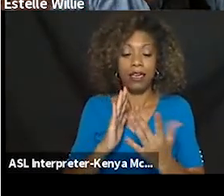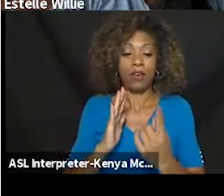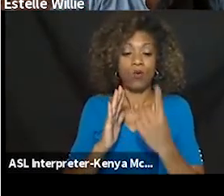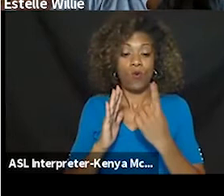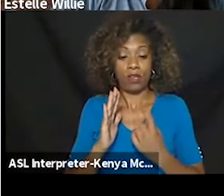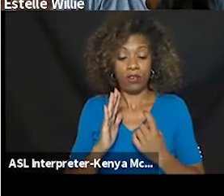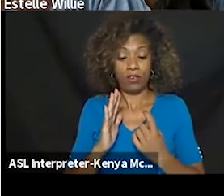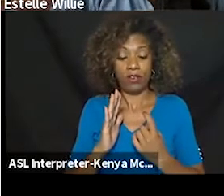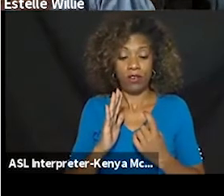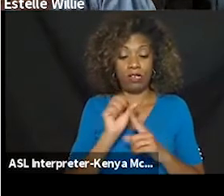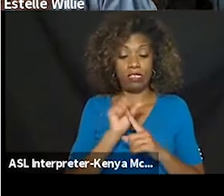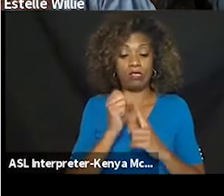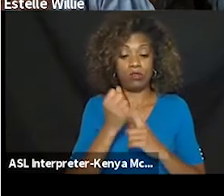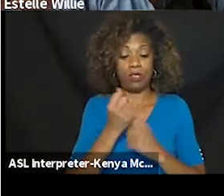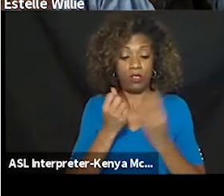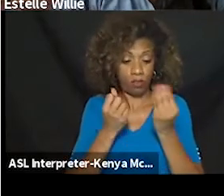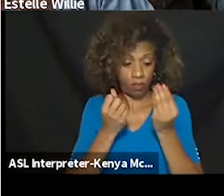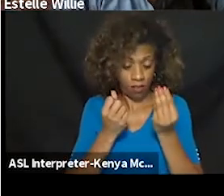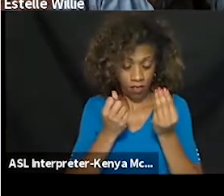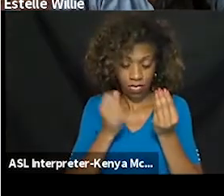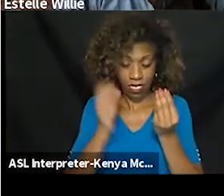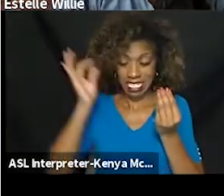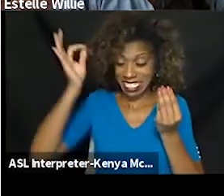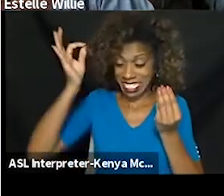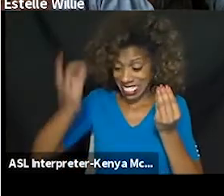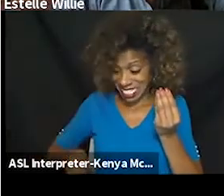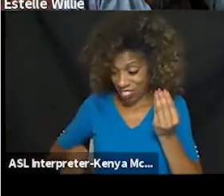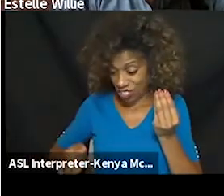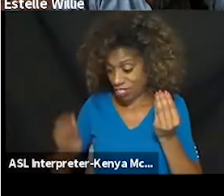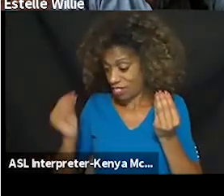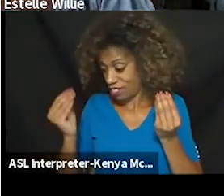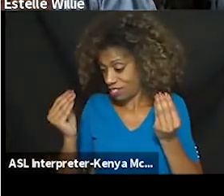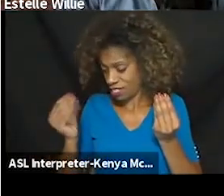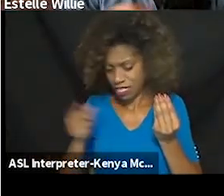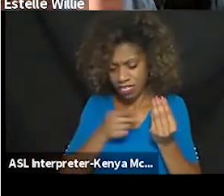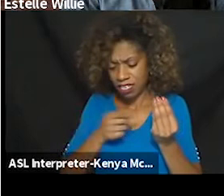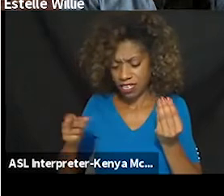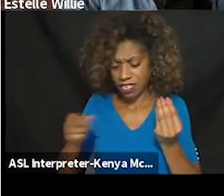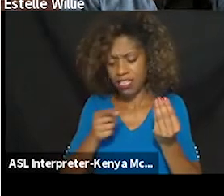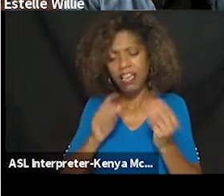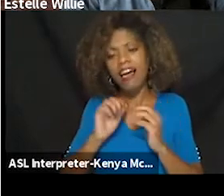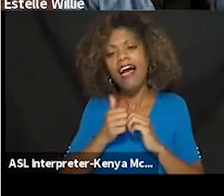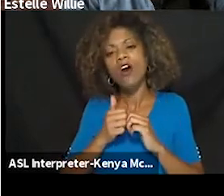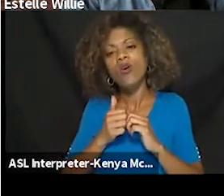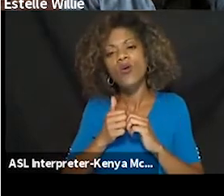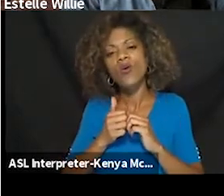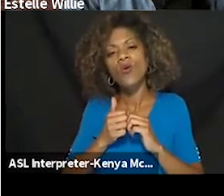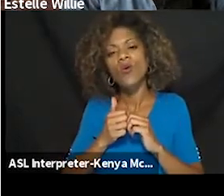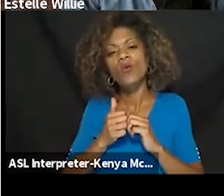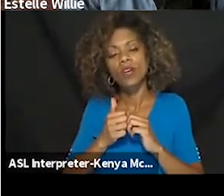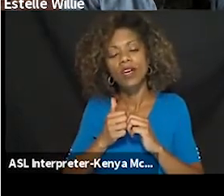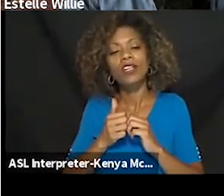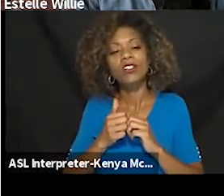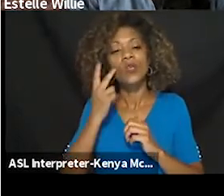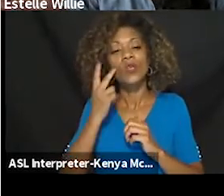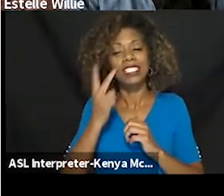also wrestling with these issues as well. So really quickly, does it align with programmatic